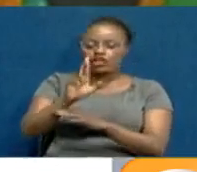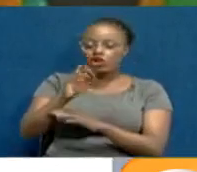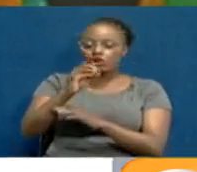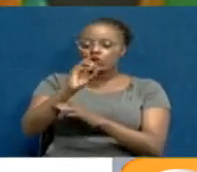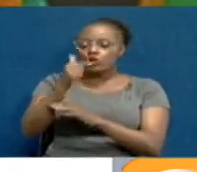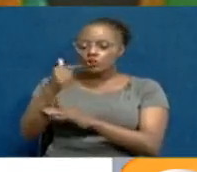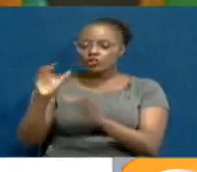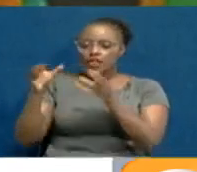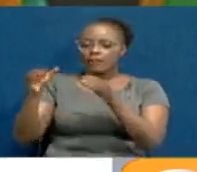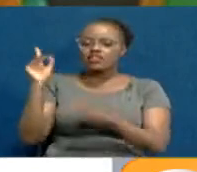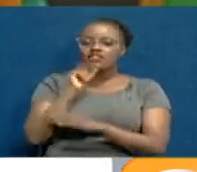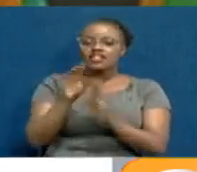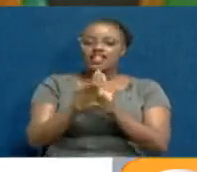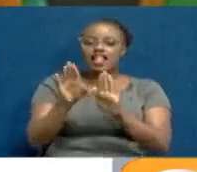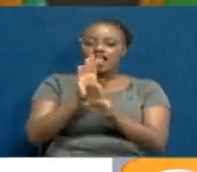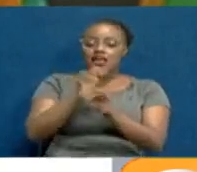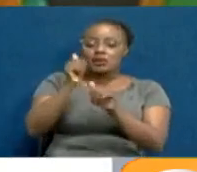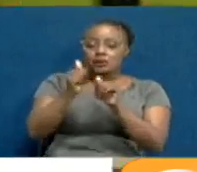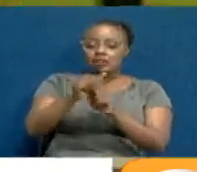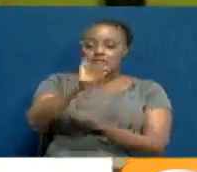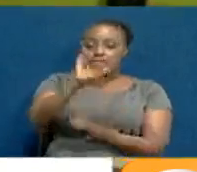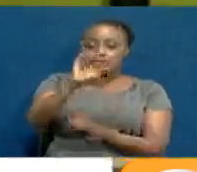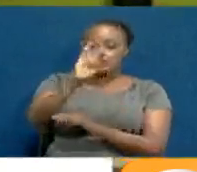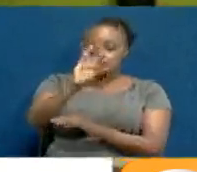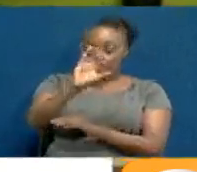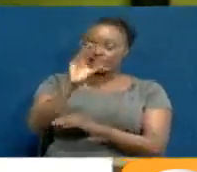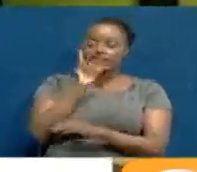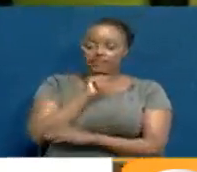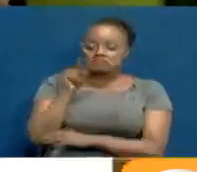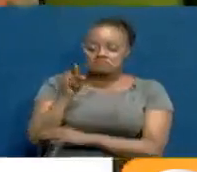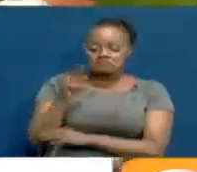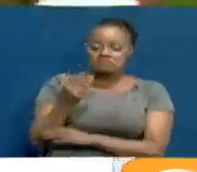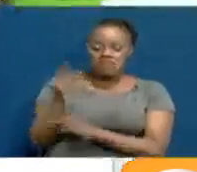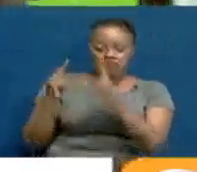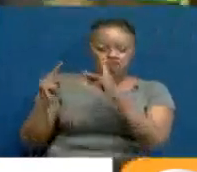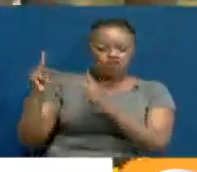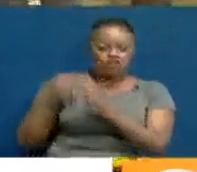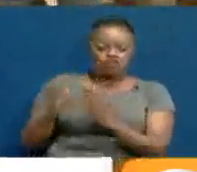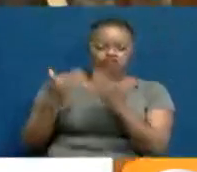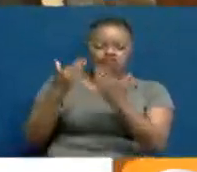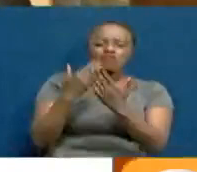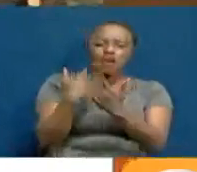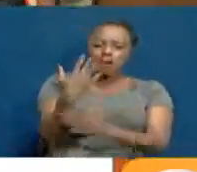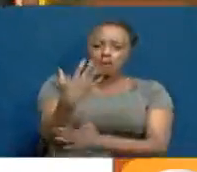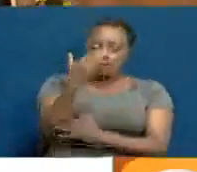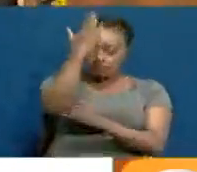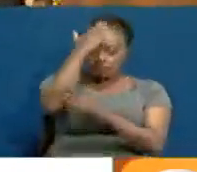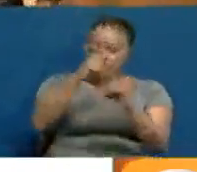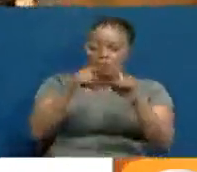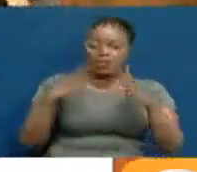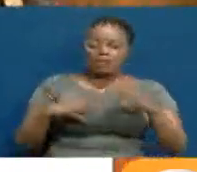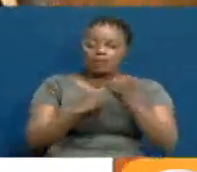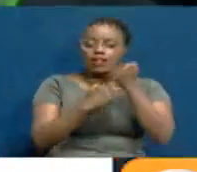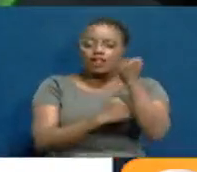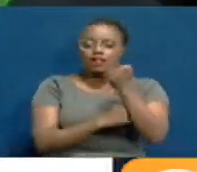ya kutimiza mahitaji yote yaliyowekwa na IEBC. Aidha, Wajackoyah alikuwa amewasilisha stakabadhi zake Jumatatu, lakini orodha ya wanaomuunga